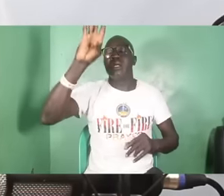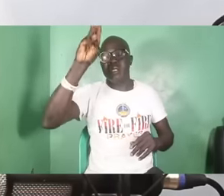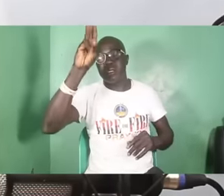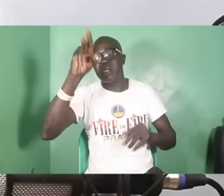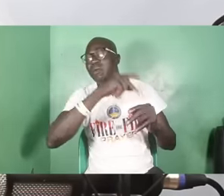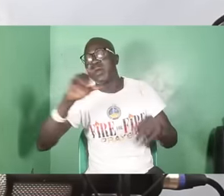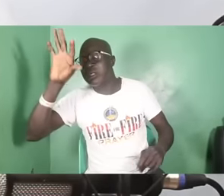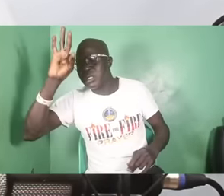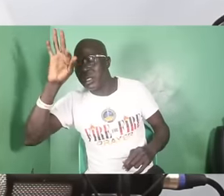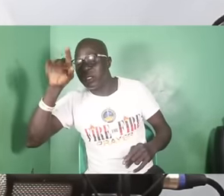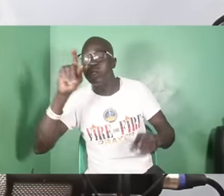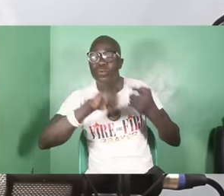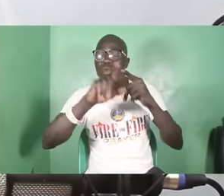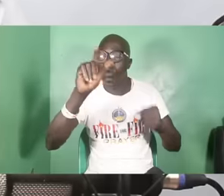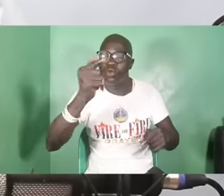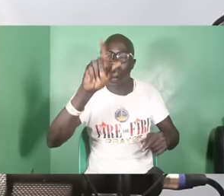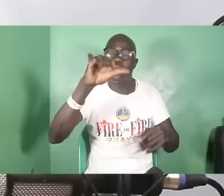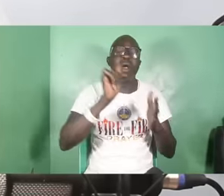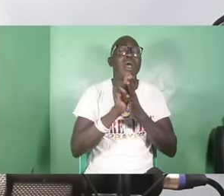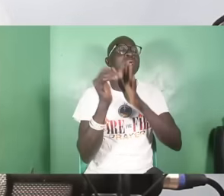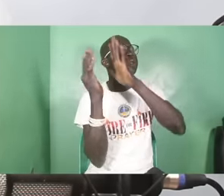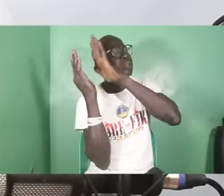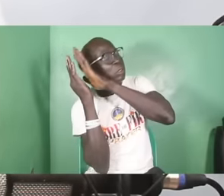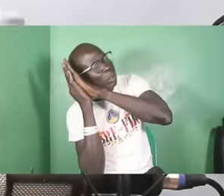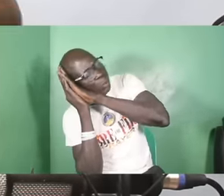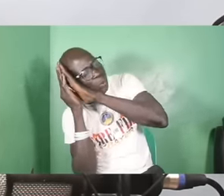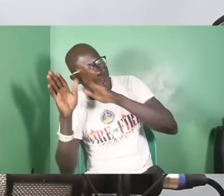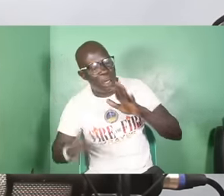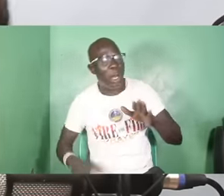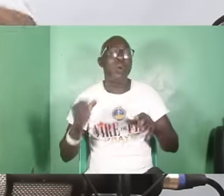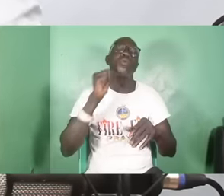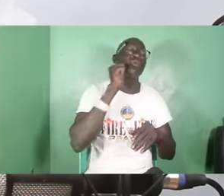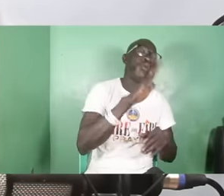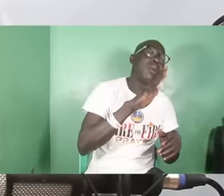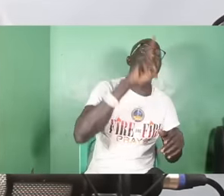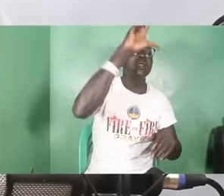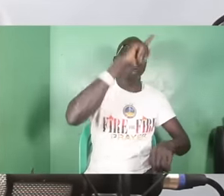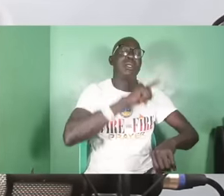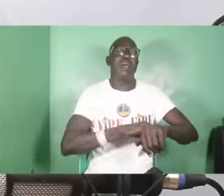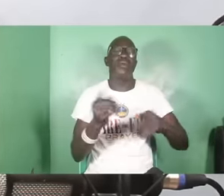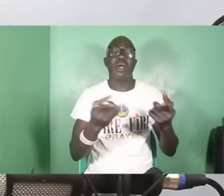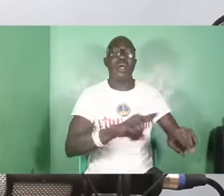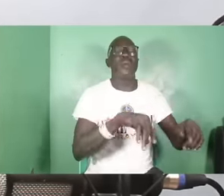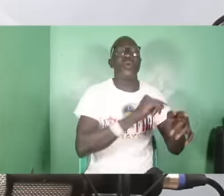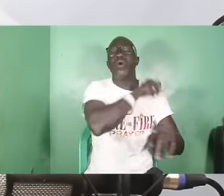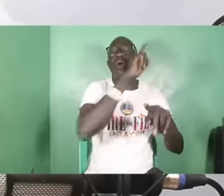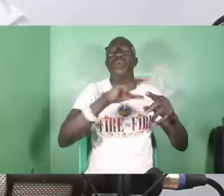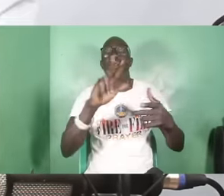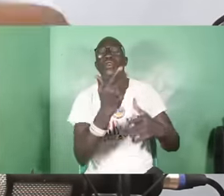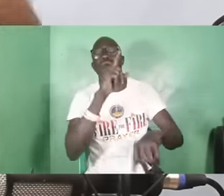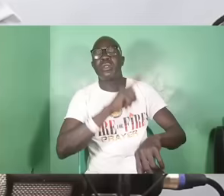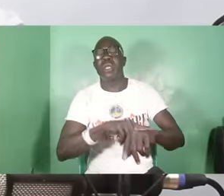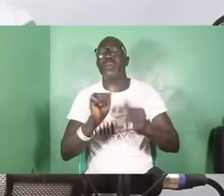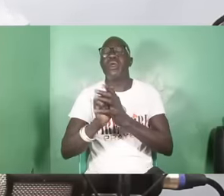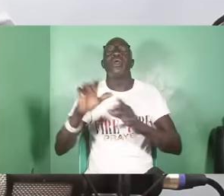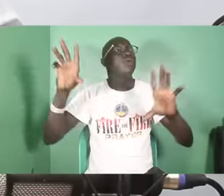Verse 19. Verse 21. Won gbe orile itan obere. He praised his head. Igba meta lo se be. And he sampled three times. So igba keta. But he taught her.